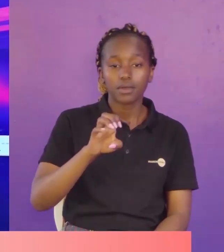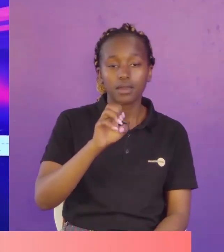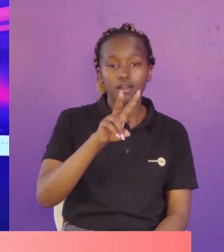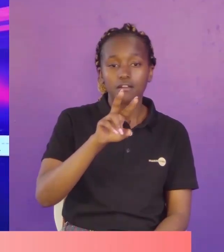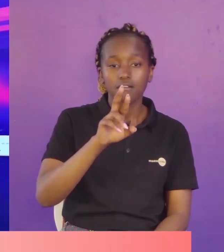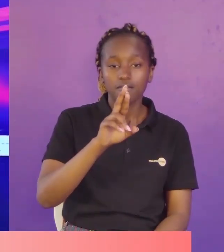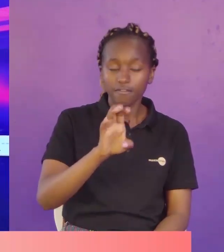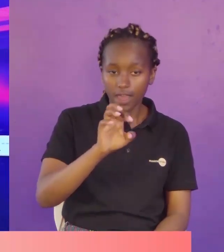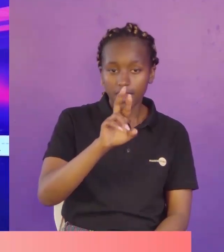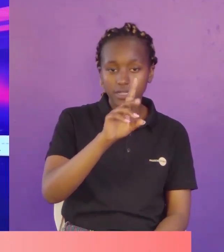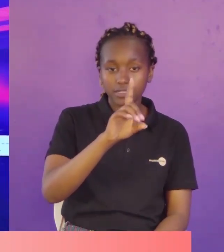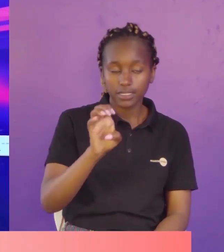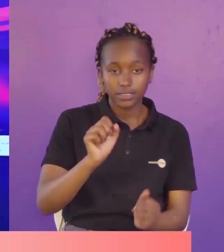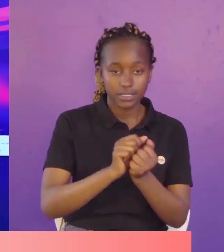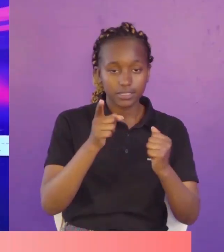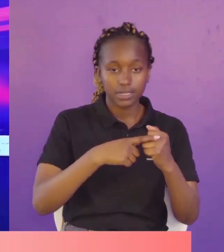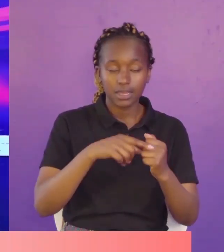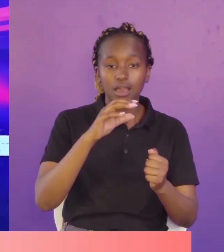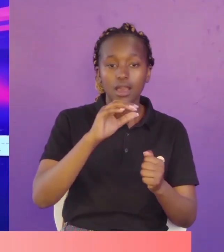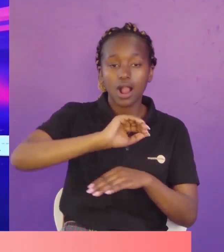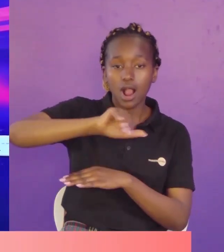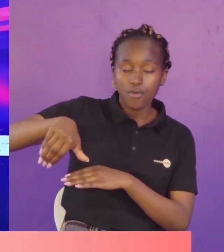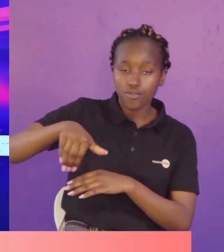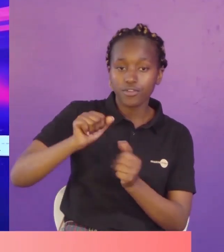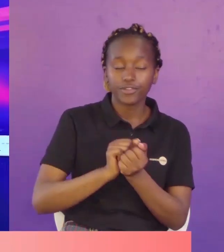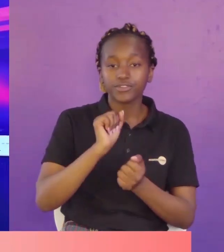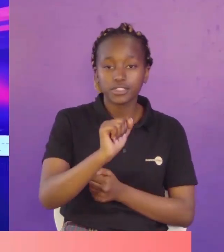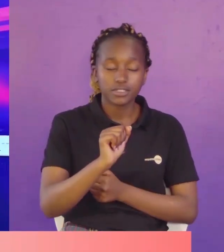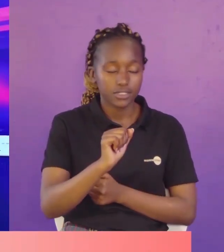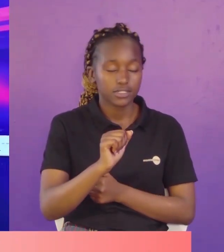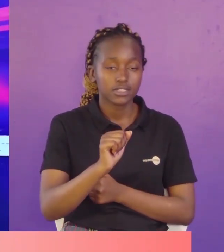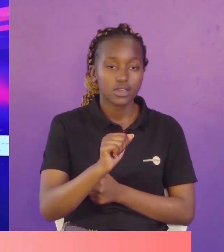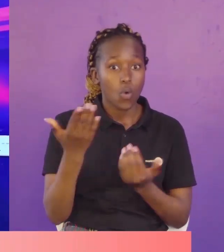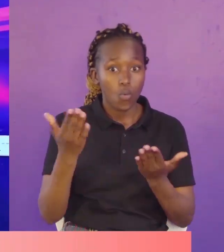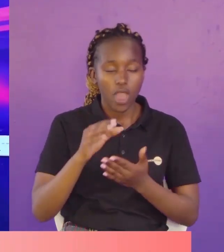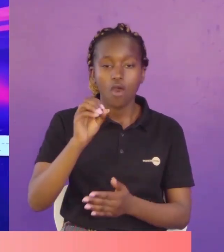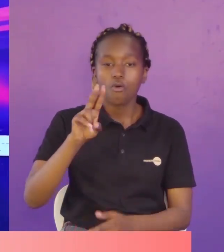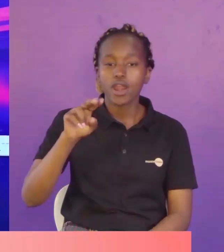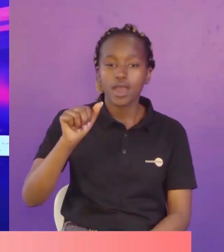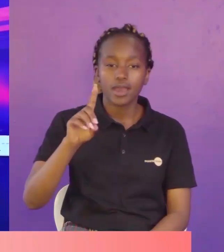have Cameroon with 15 points. This is where Onana comes in. Then